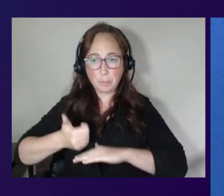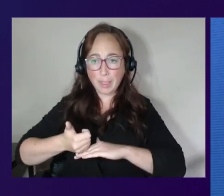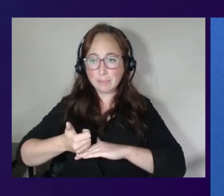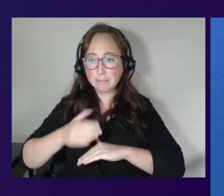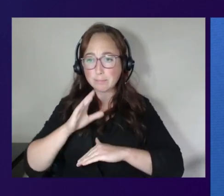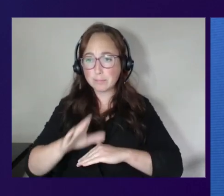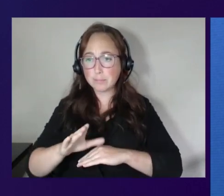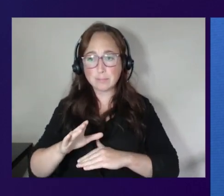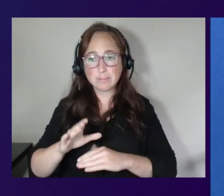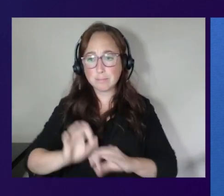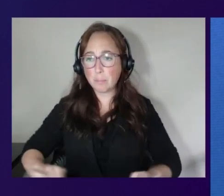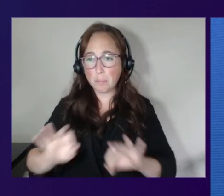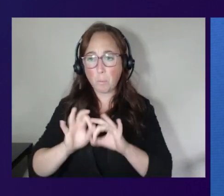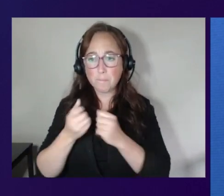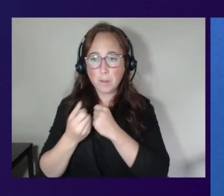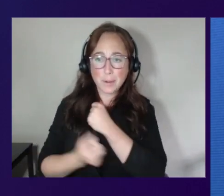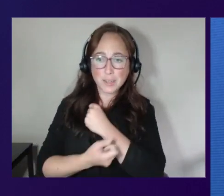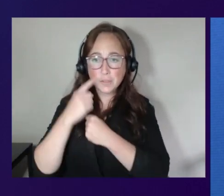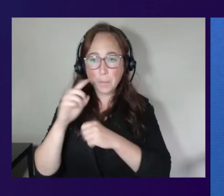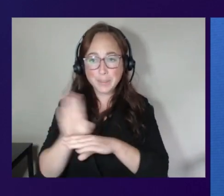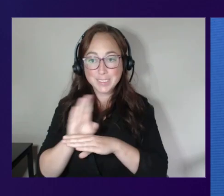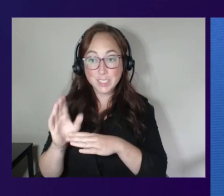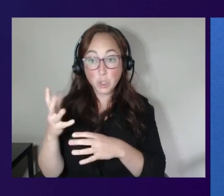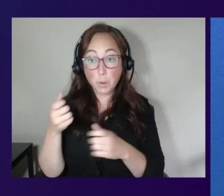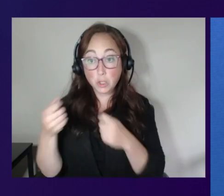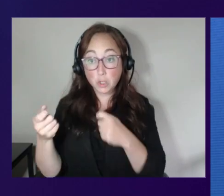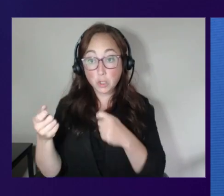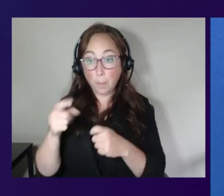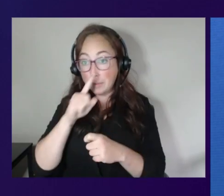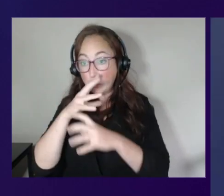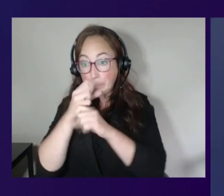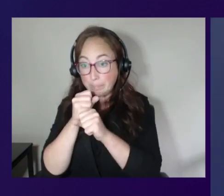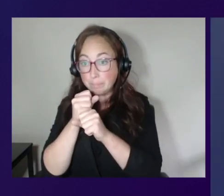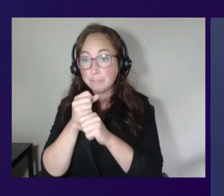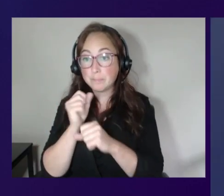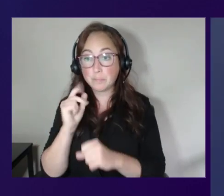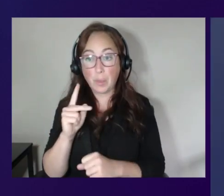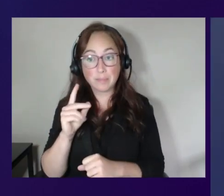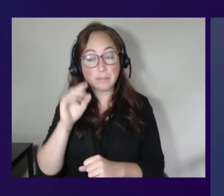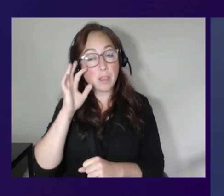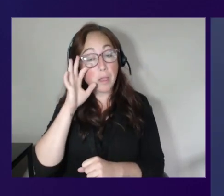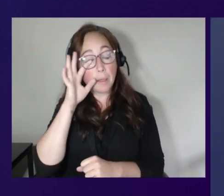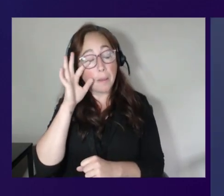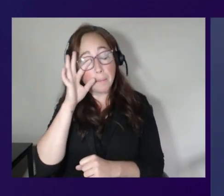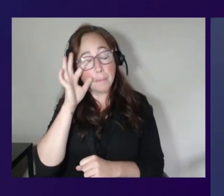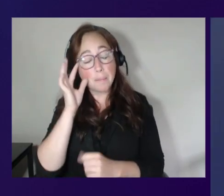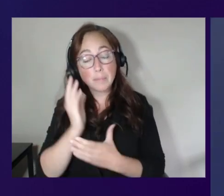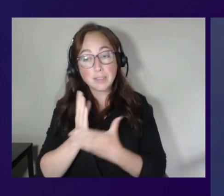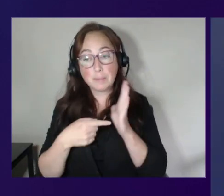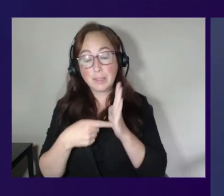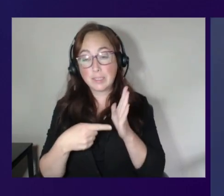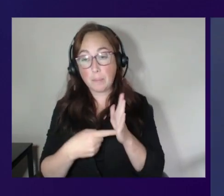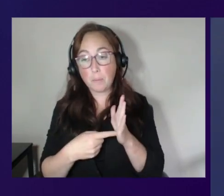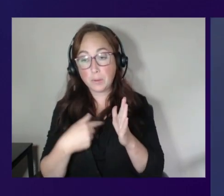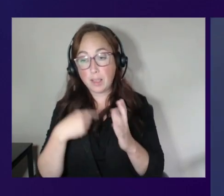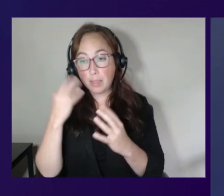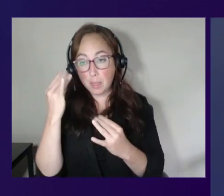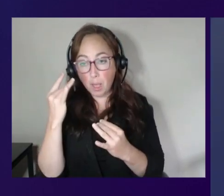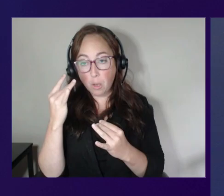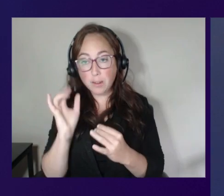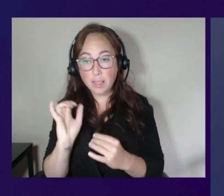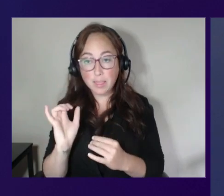want to control where that goes, and you probably want to keep it off endpoint devices. Yeah, and some of the examples I can think of like